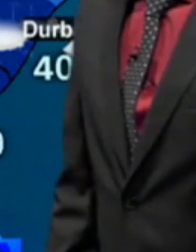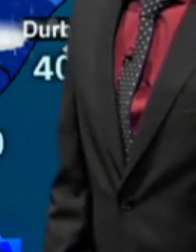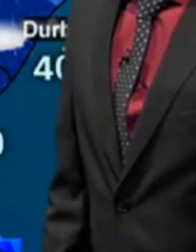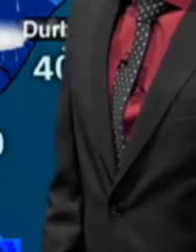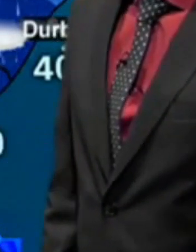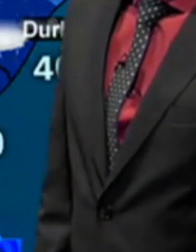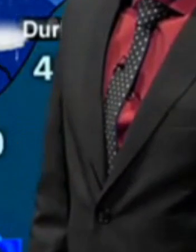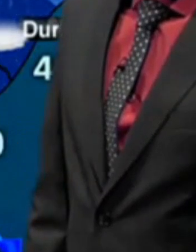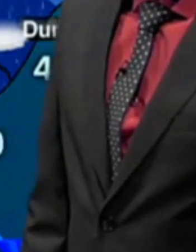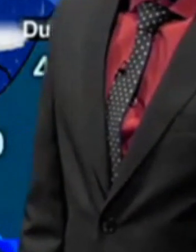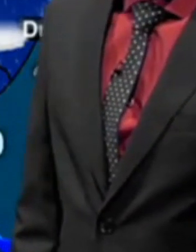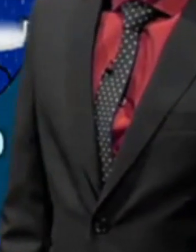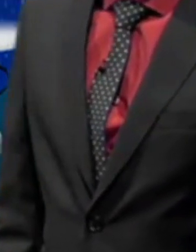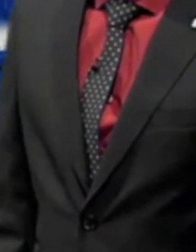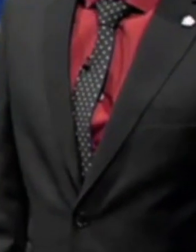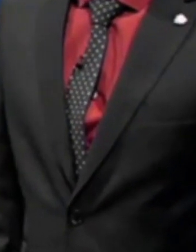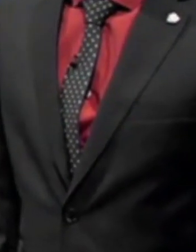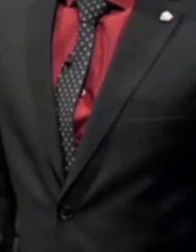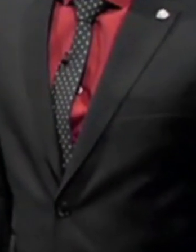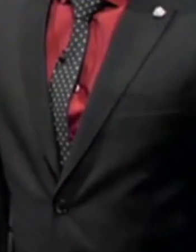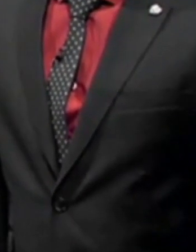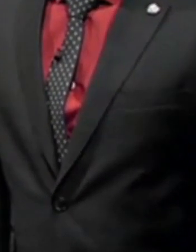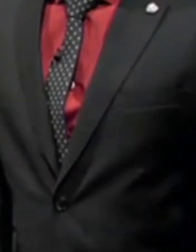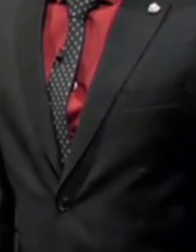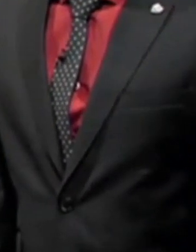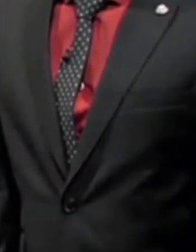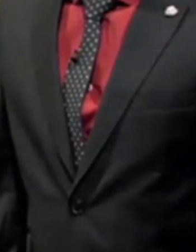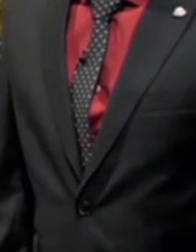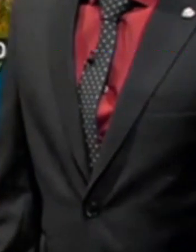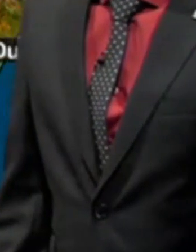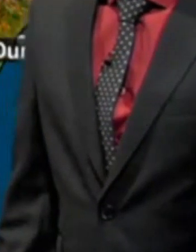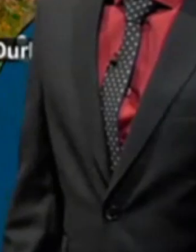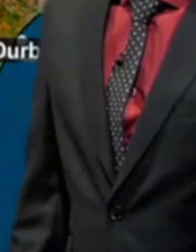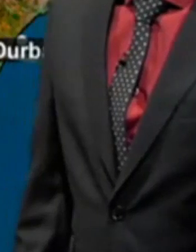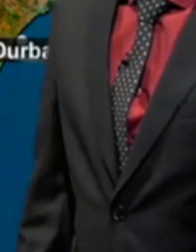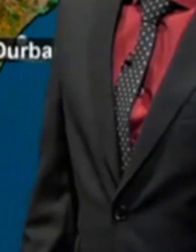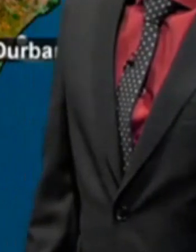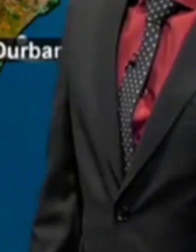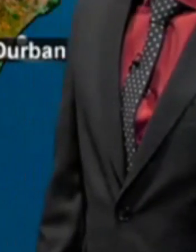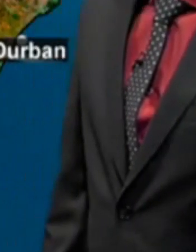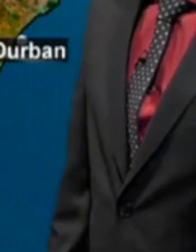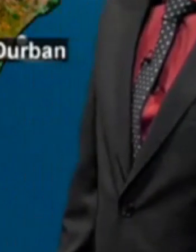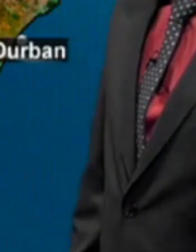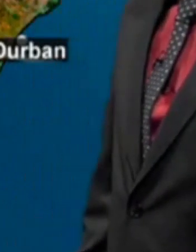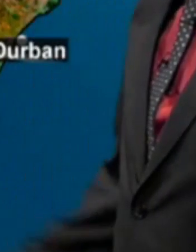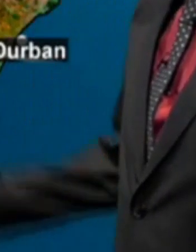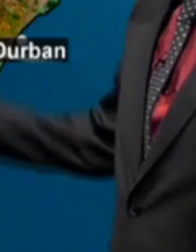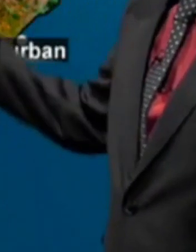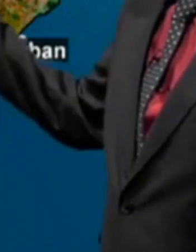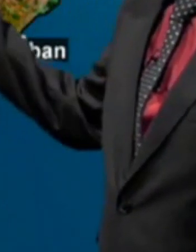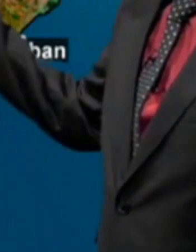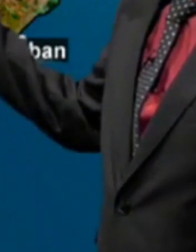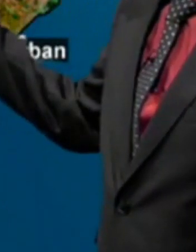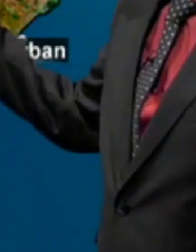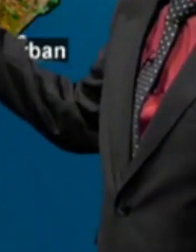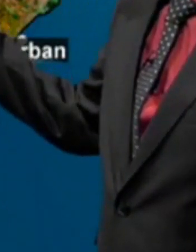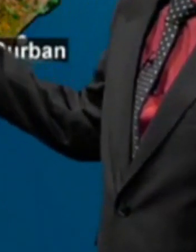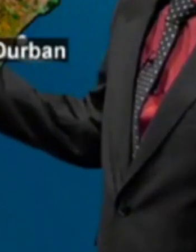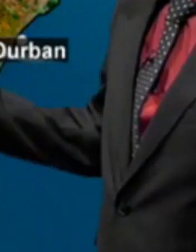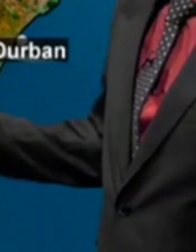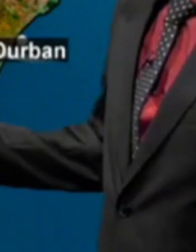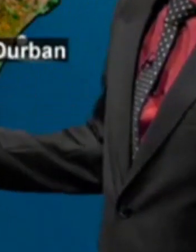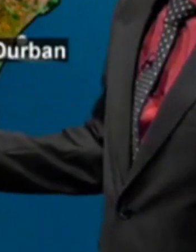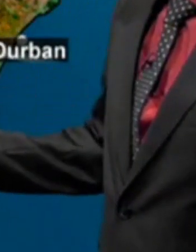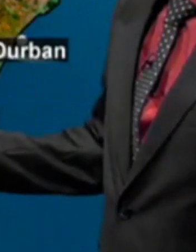gotonya le tla gabola ka borwa ba tirelo tša bosomagešo ba re laetša gabotse ra re tlhokomeleng re ka ba le pula tša maatla ka dibe ka bogaremiana ga